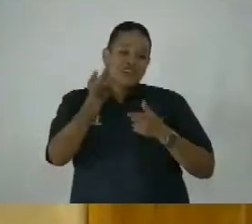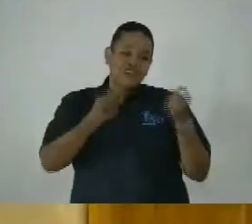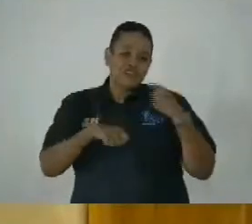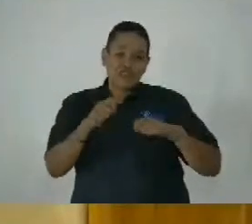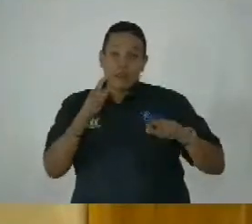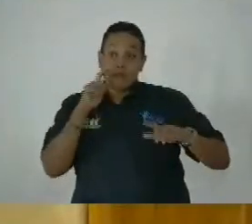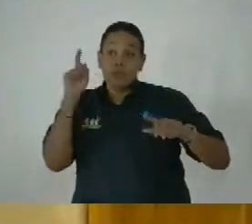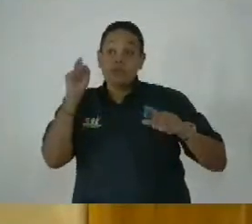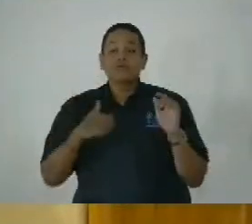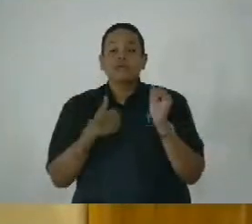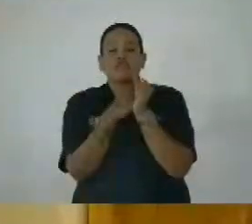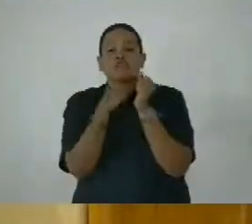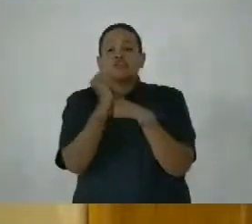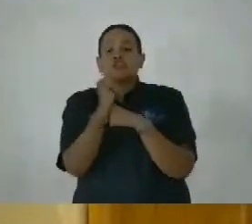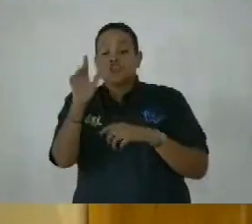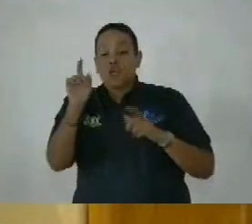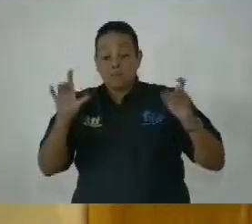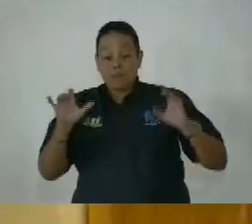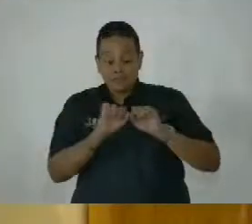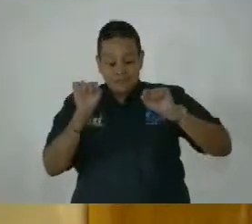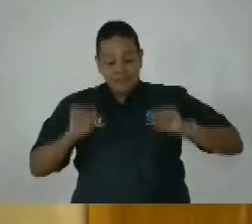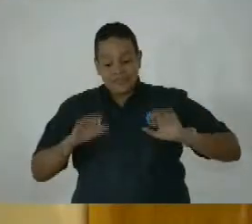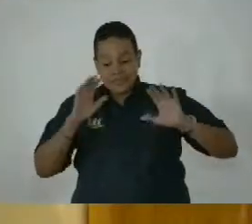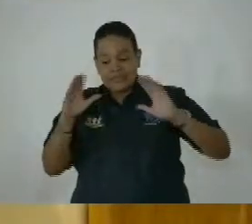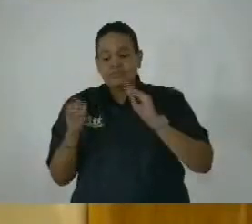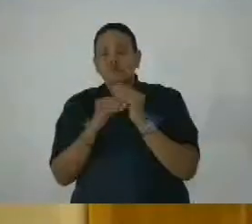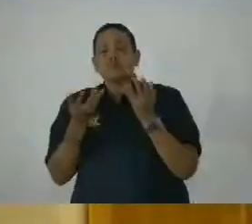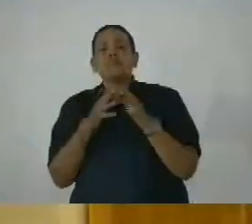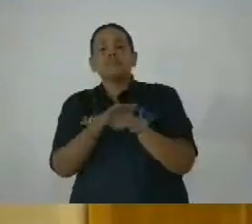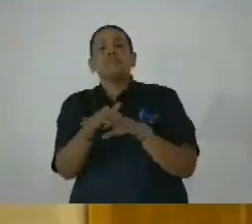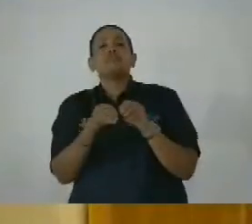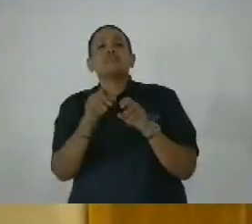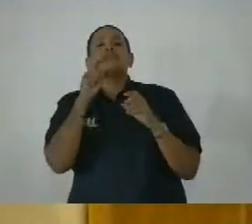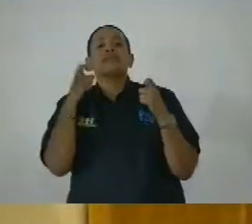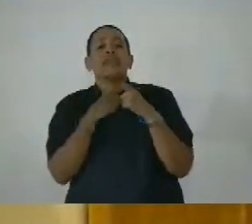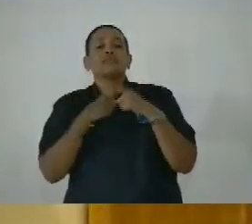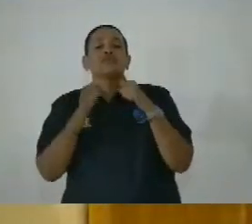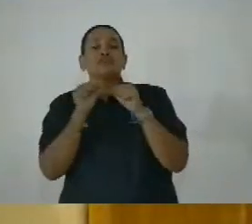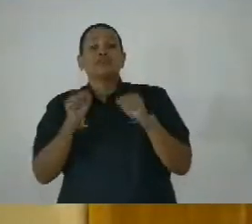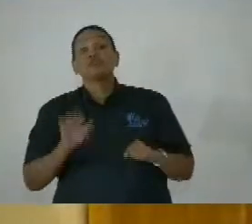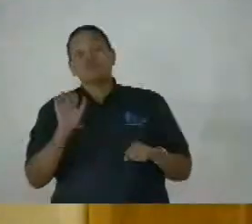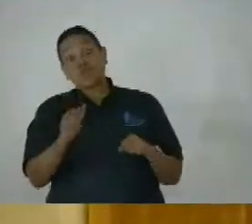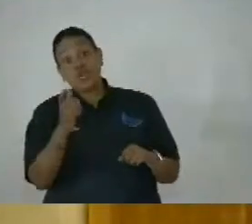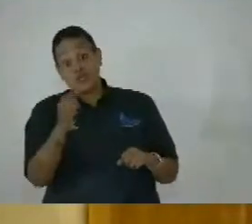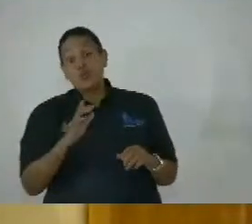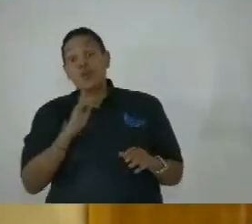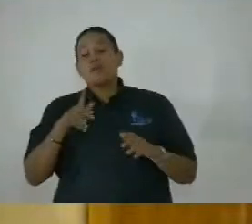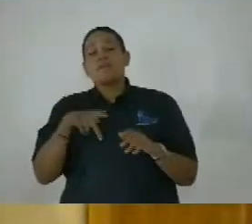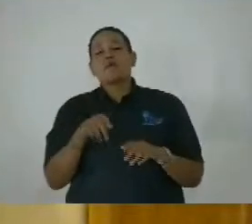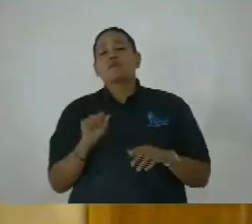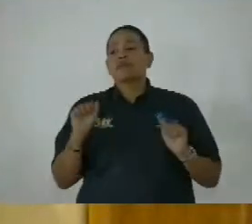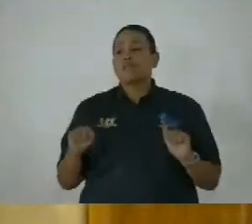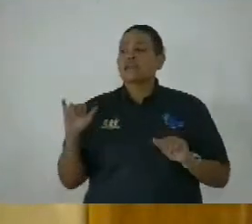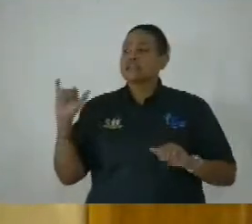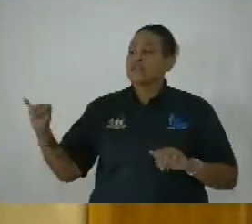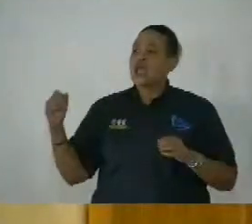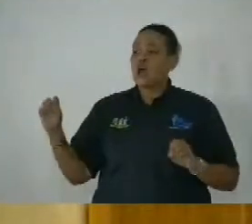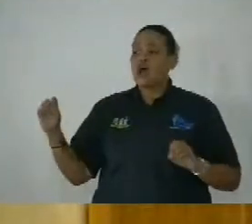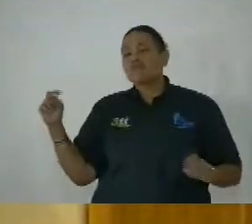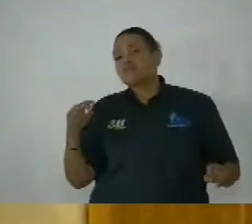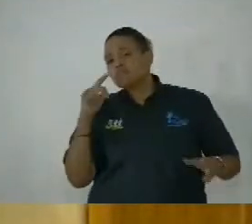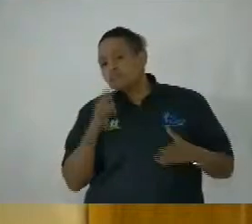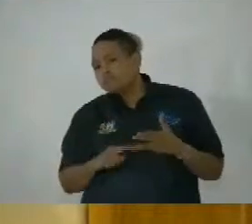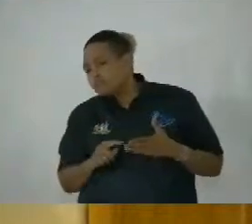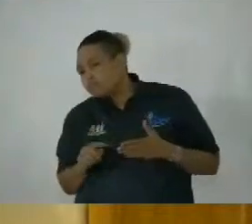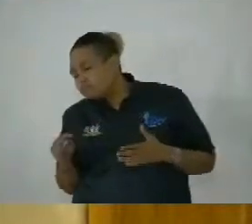have a structured management system which will be integrated in the electronic system that you can do it, and the permanent secretary can stay at the office, check